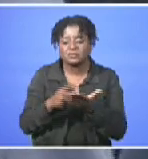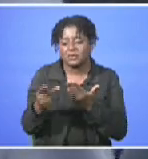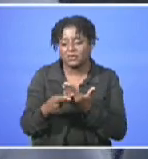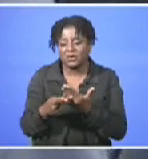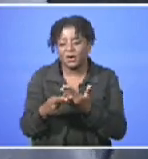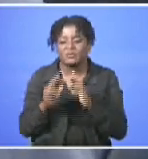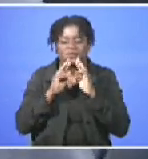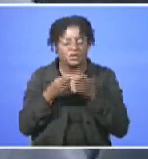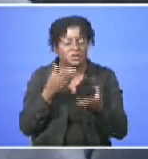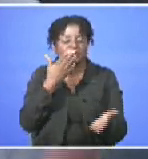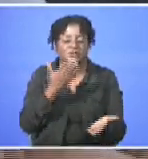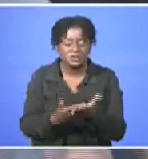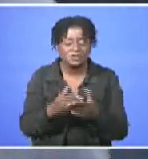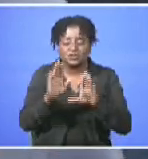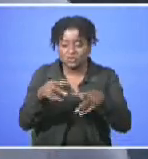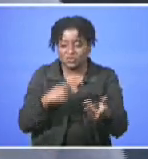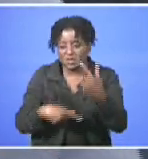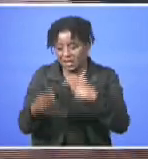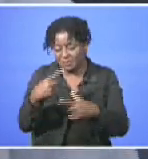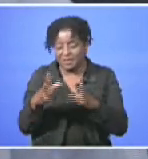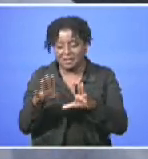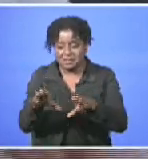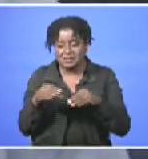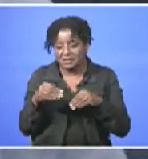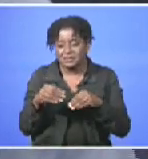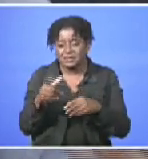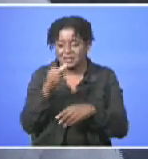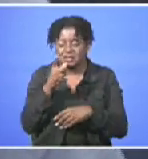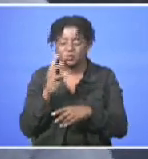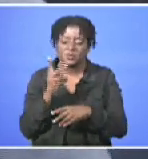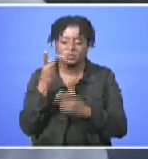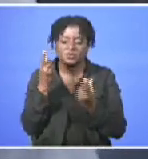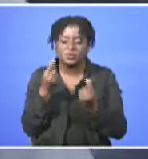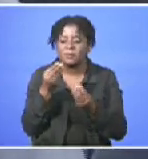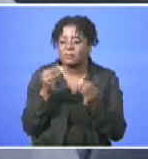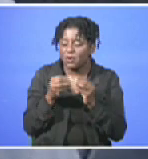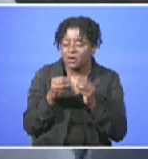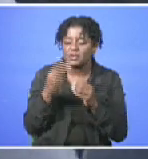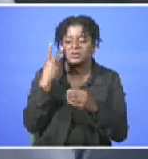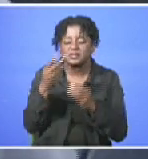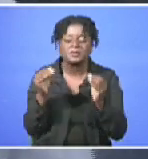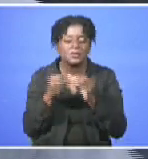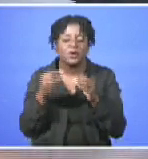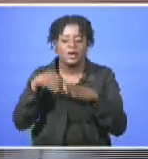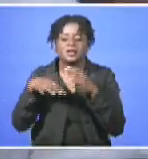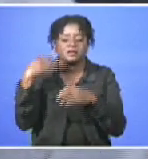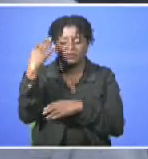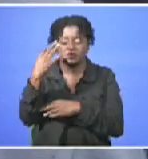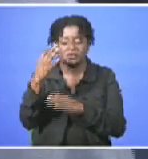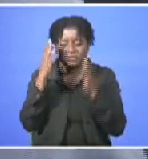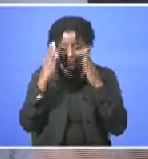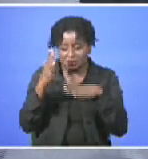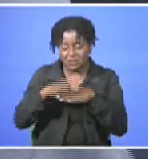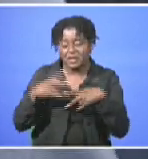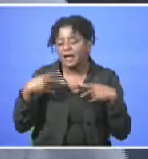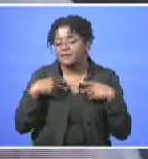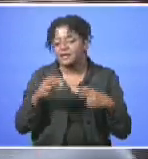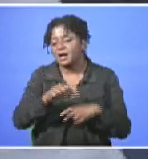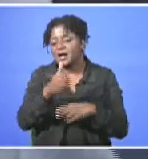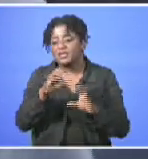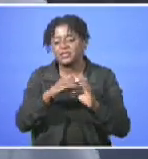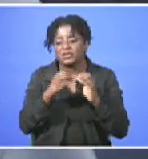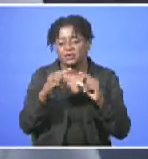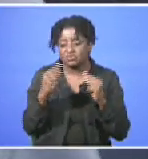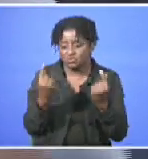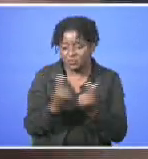accepting the lunches, and we're going to be doing more of this. You're going to see more of this in the future, because we're gearing towards having other, you know, groups and